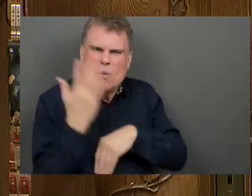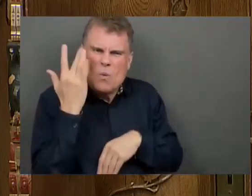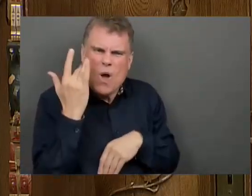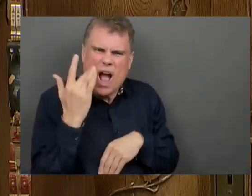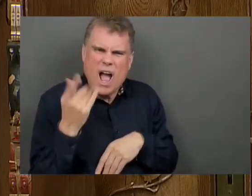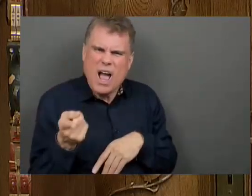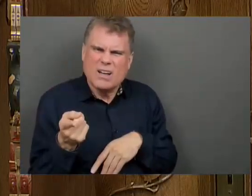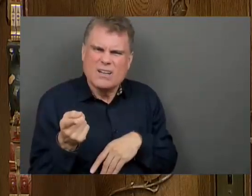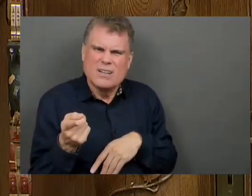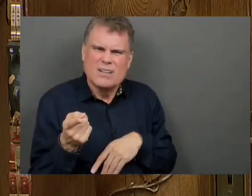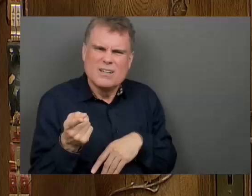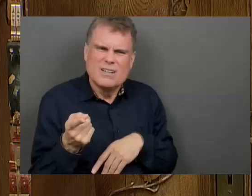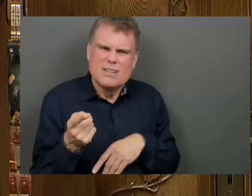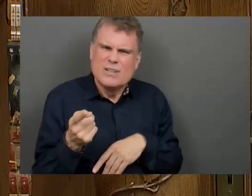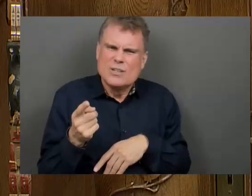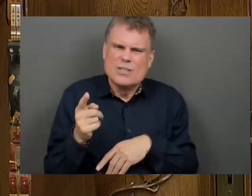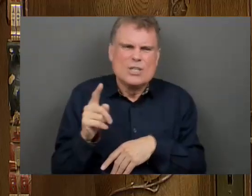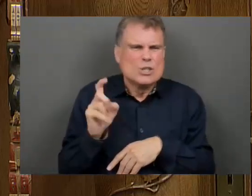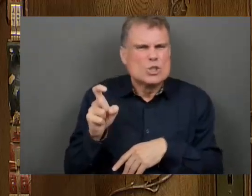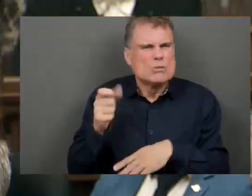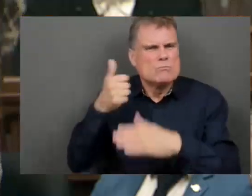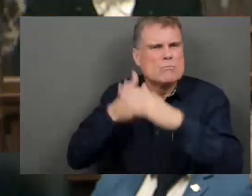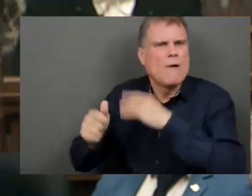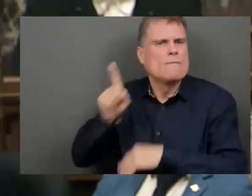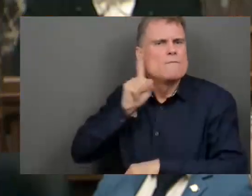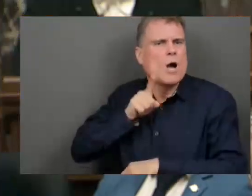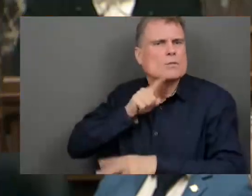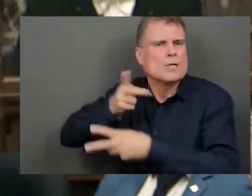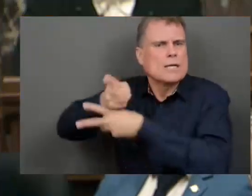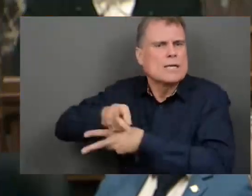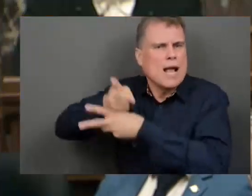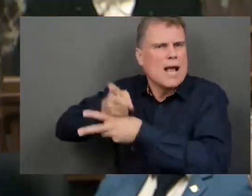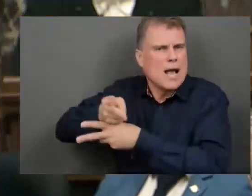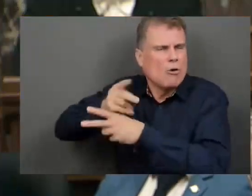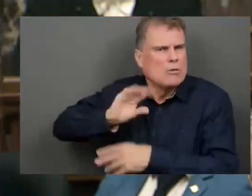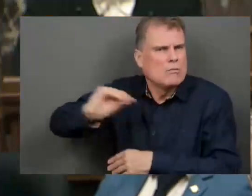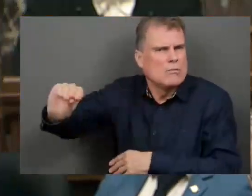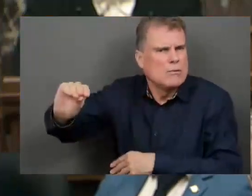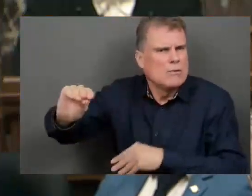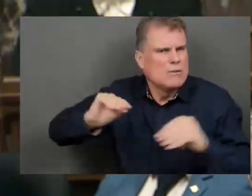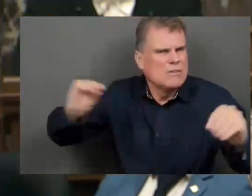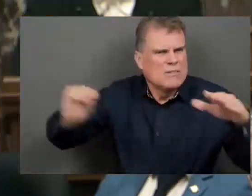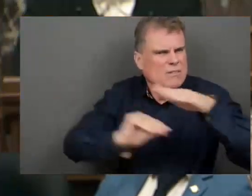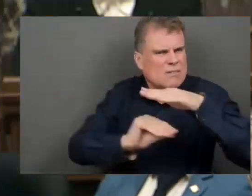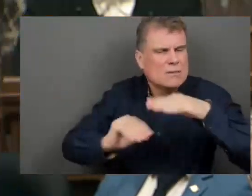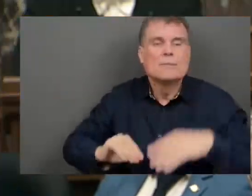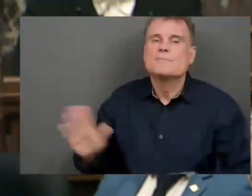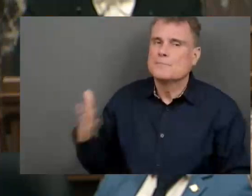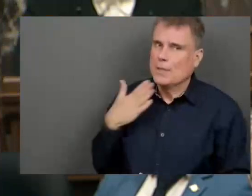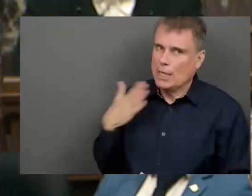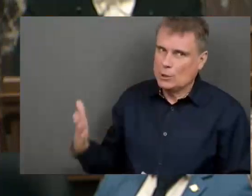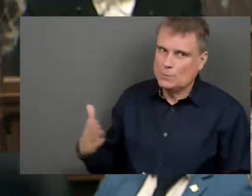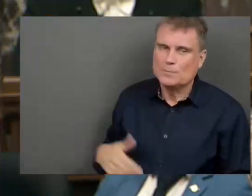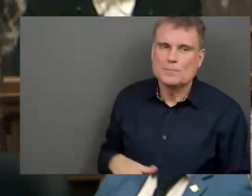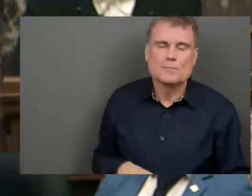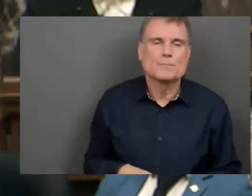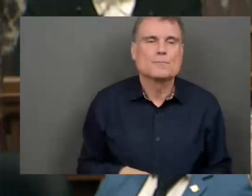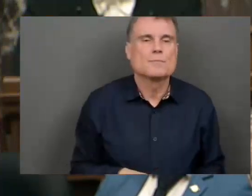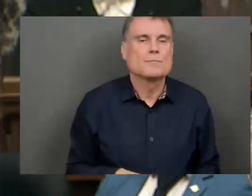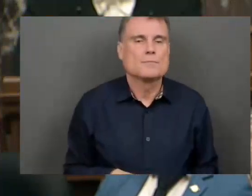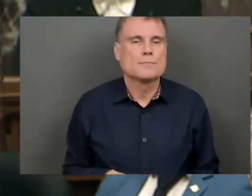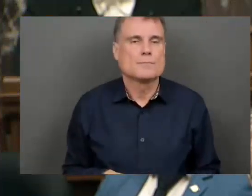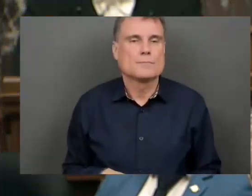Minister of Social Development. Thank you, Mr. Speaker. The problem that the member names